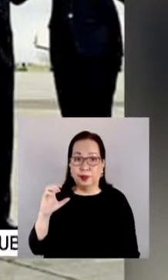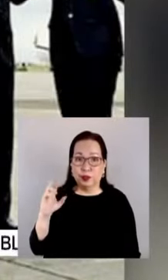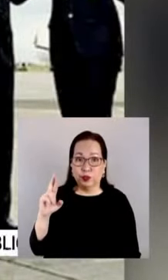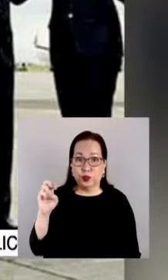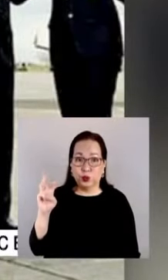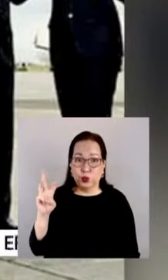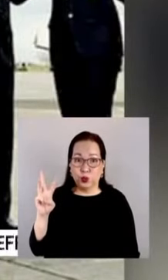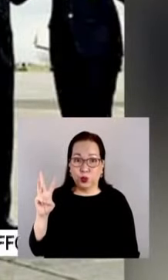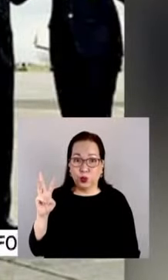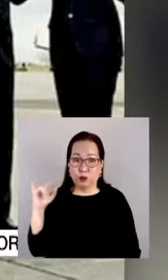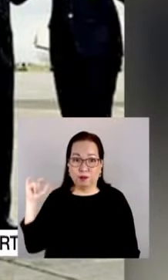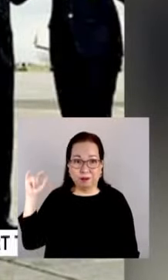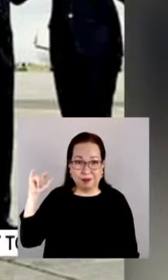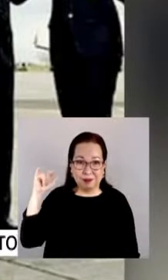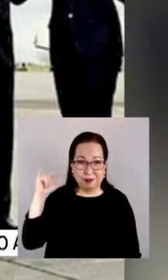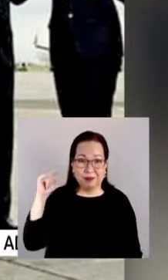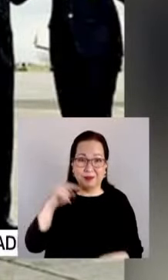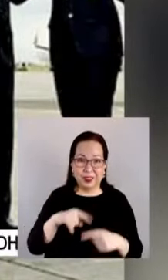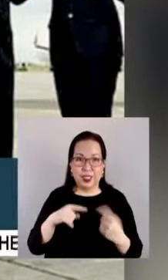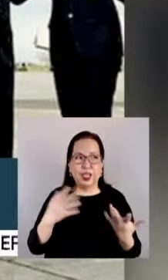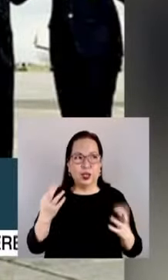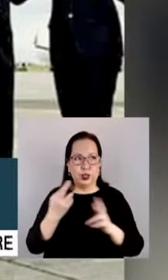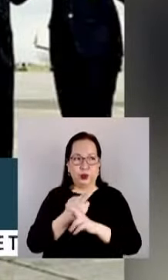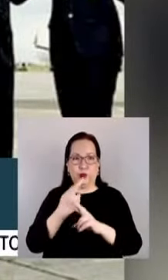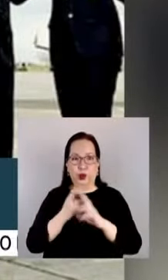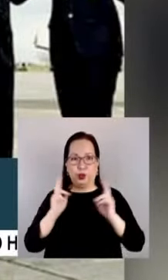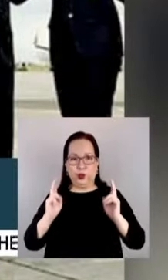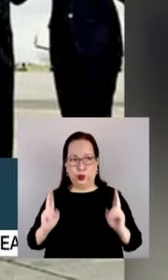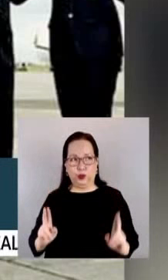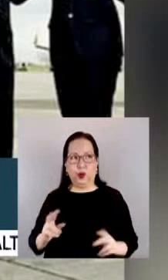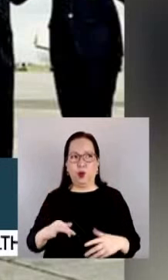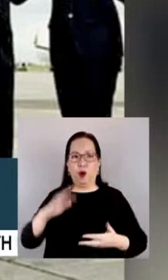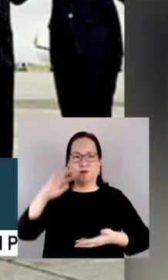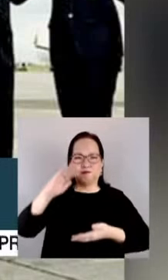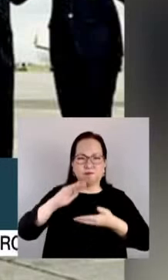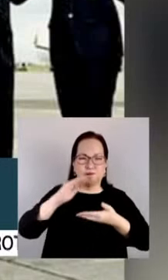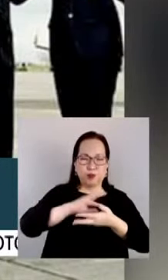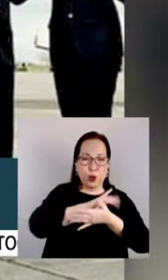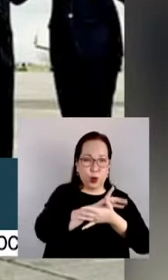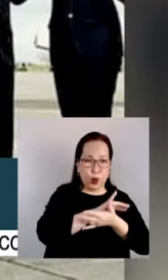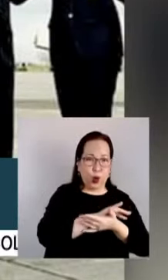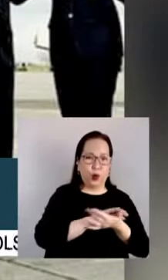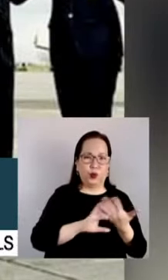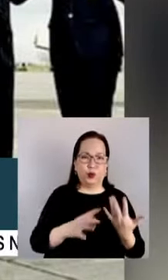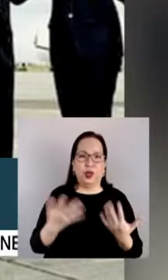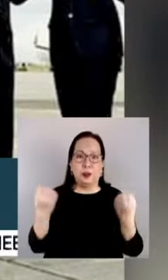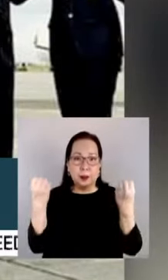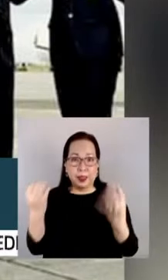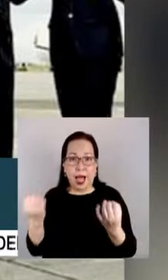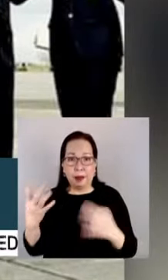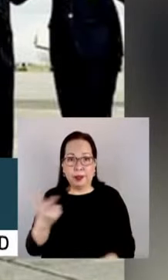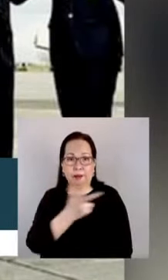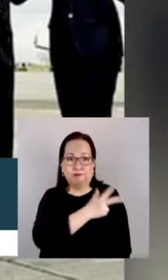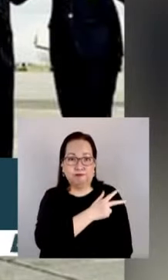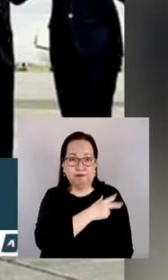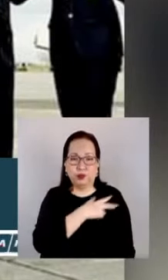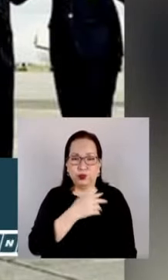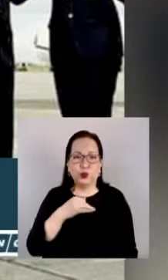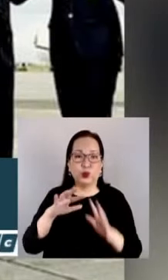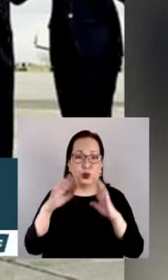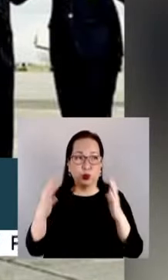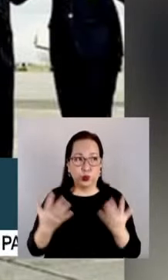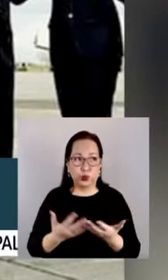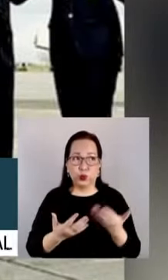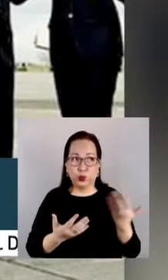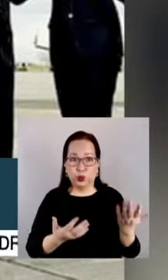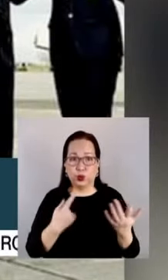regular uniforms amid decreasing COVID cases and the increasing number of fully vaccinated individuals globally. But the warrant makes that